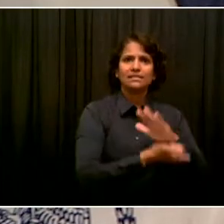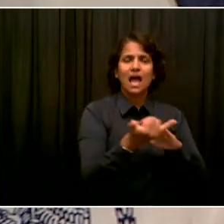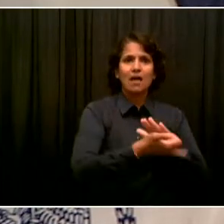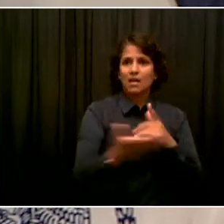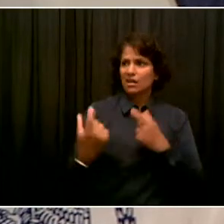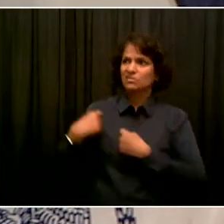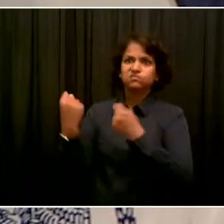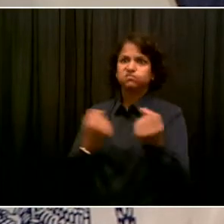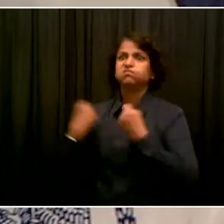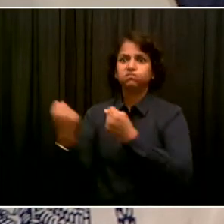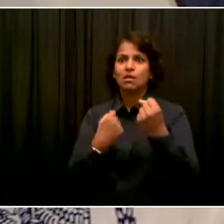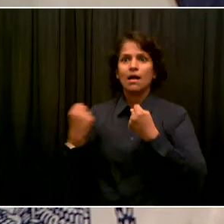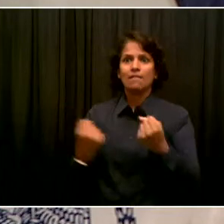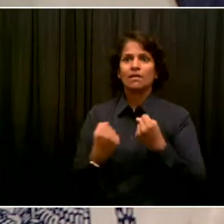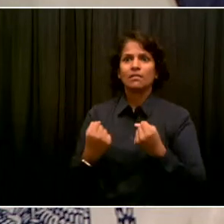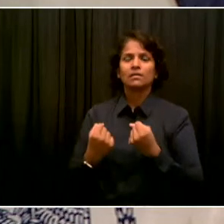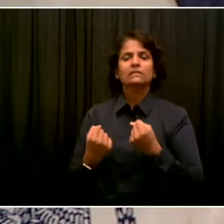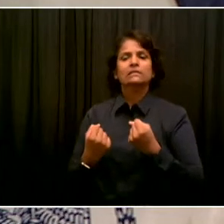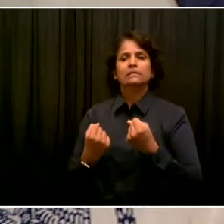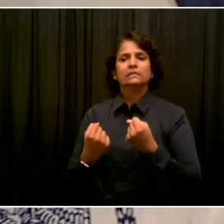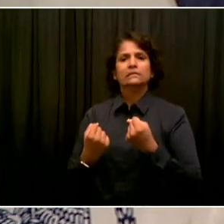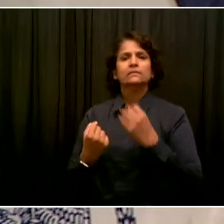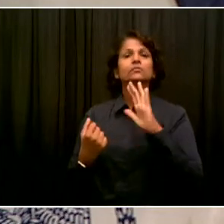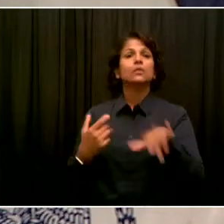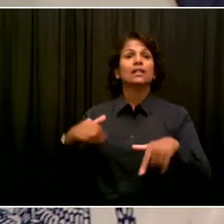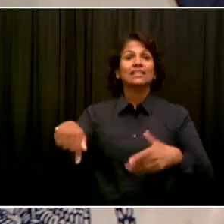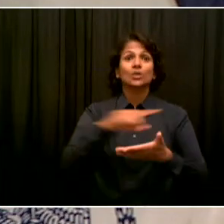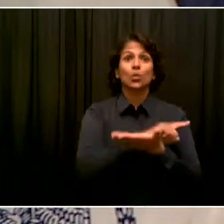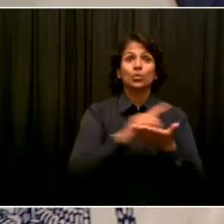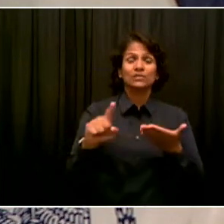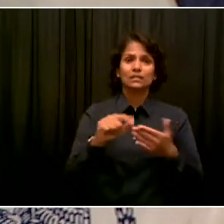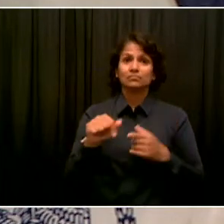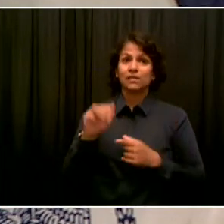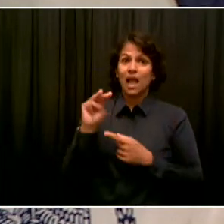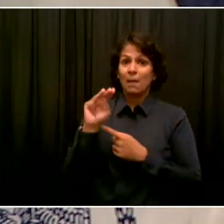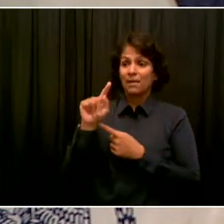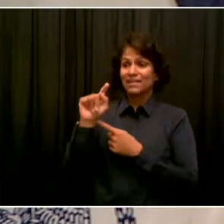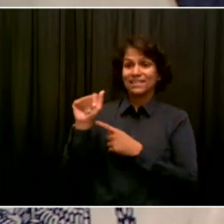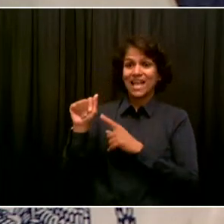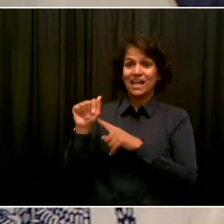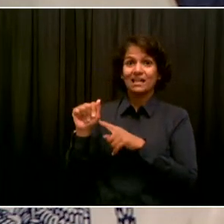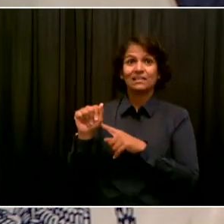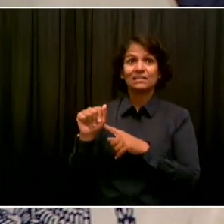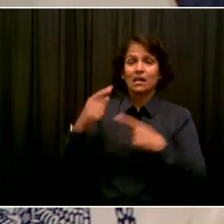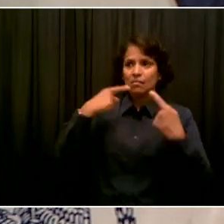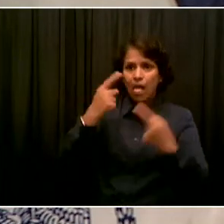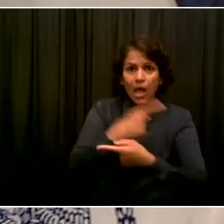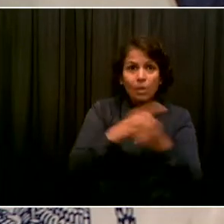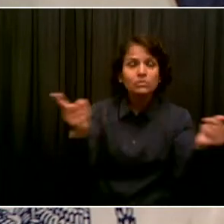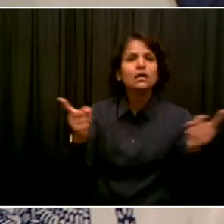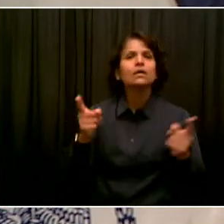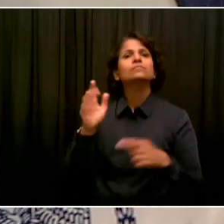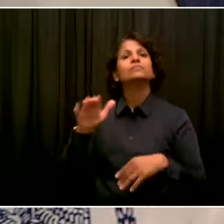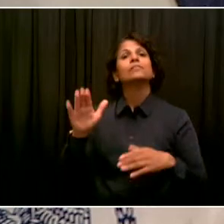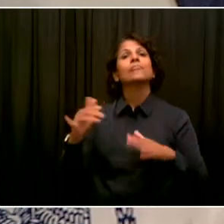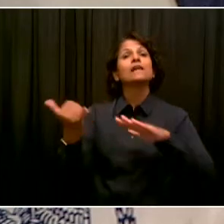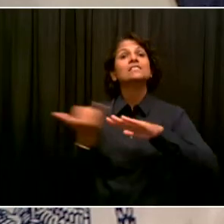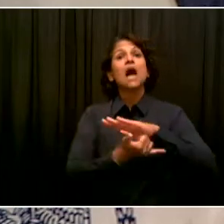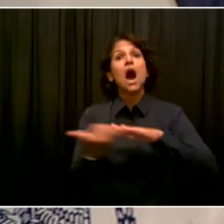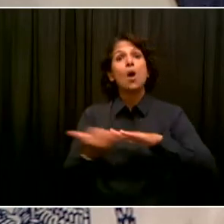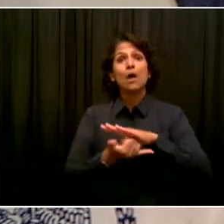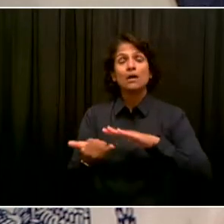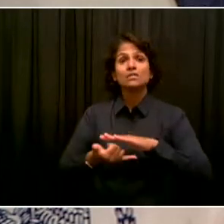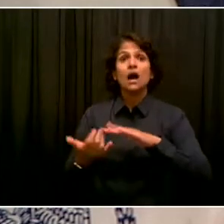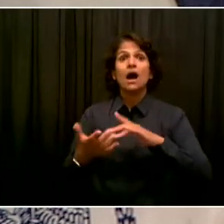Steve, MTA reporting they're now gone past the 50% mark in terms of subway ridership returning to